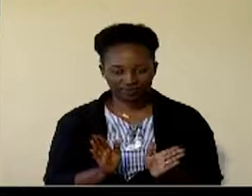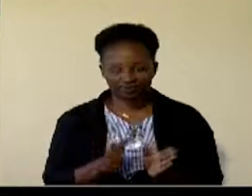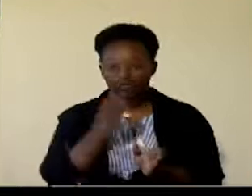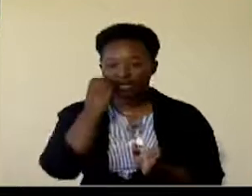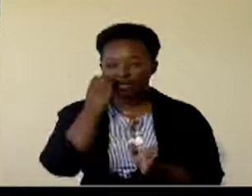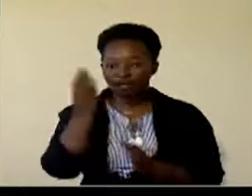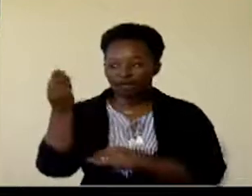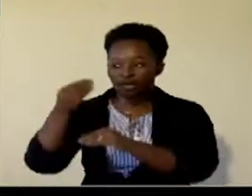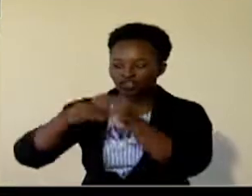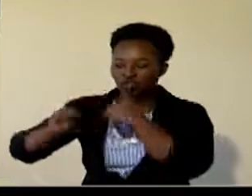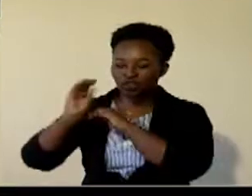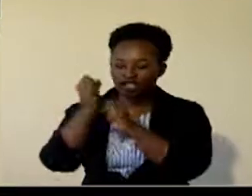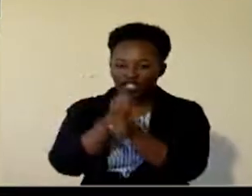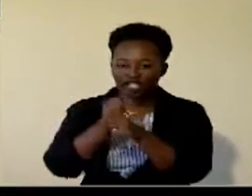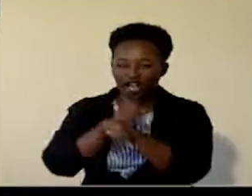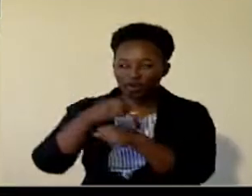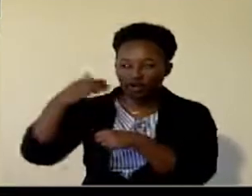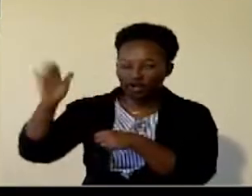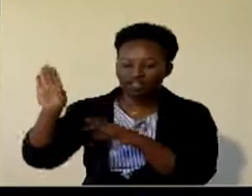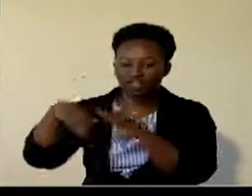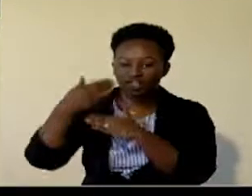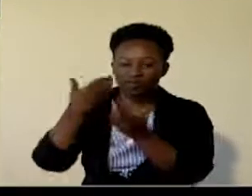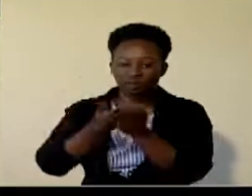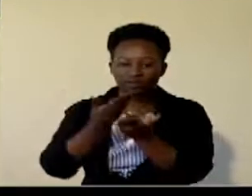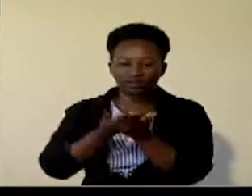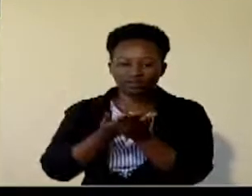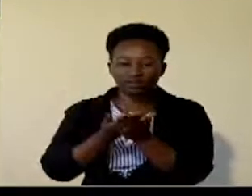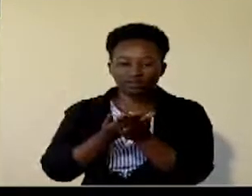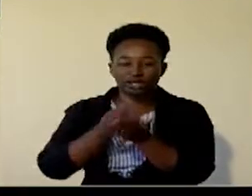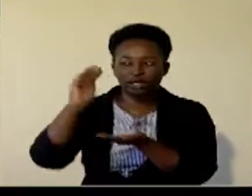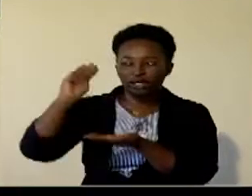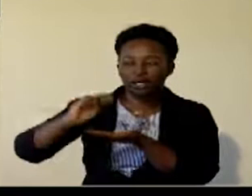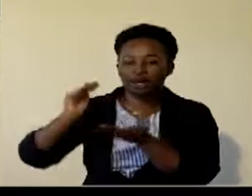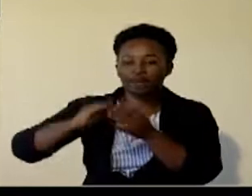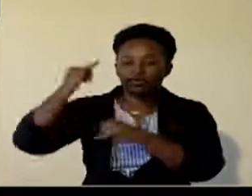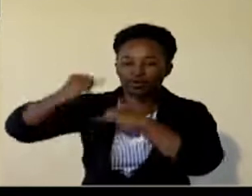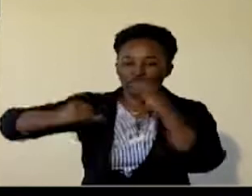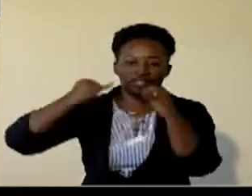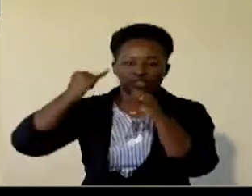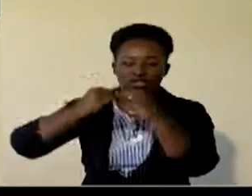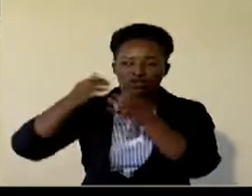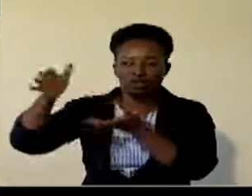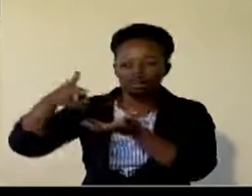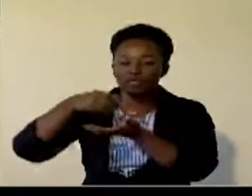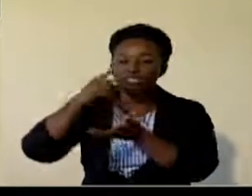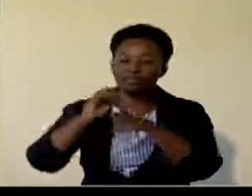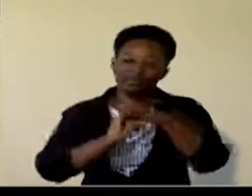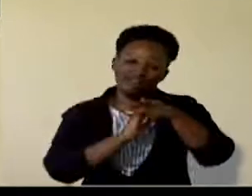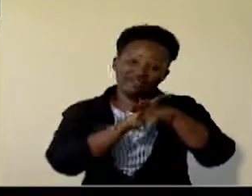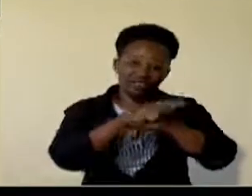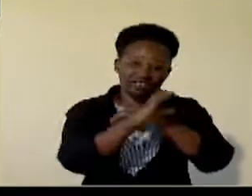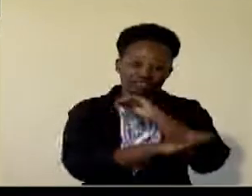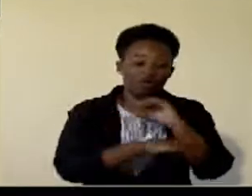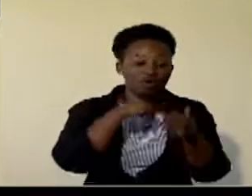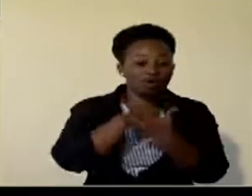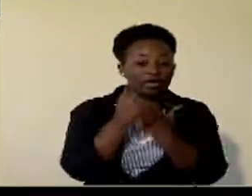it exports coffee and the demand of coffee has reduced at the international market, this will affect the country because it is depending